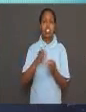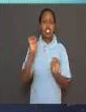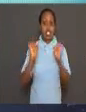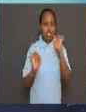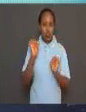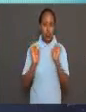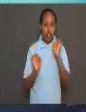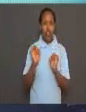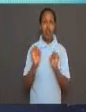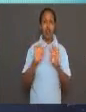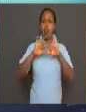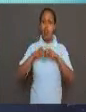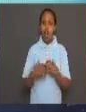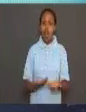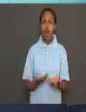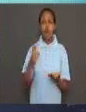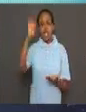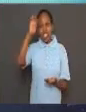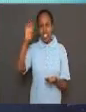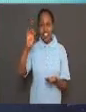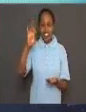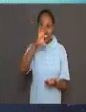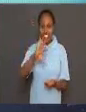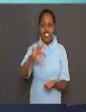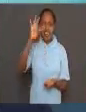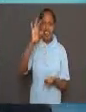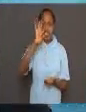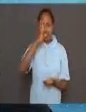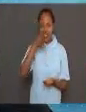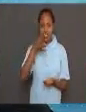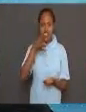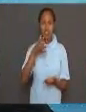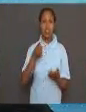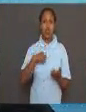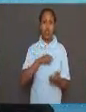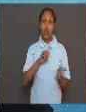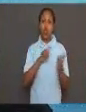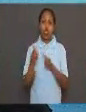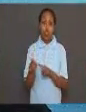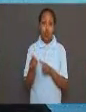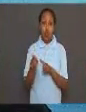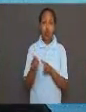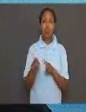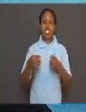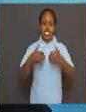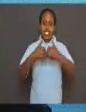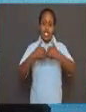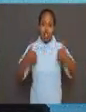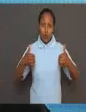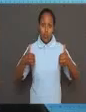story of how he discovered it. We also